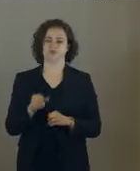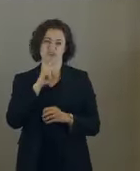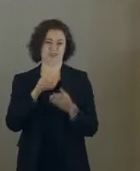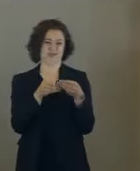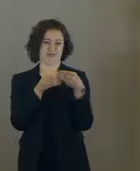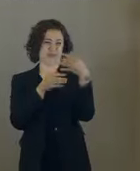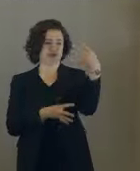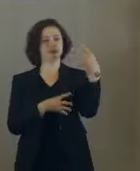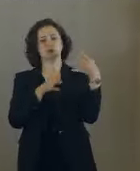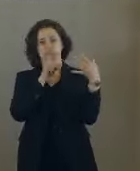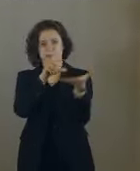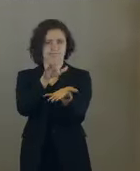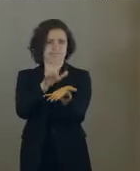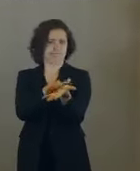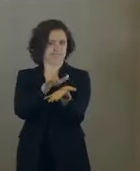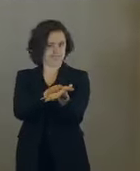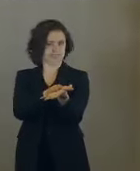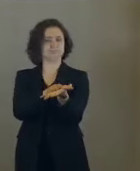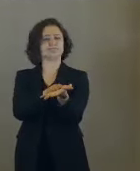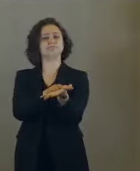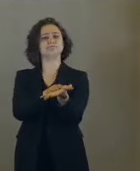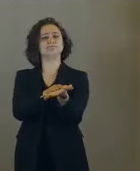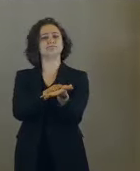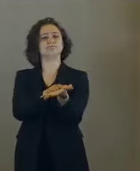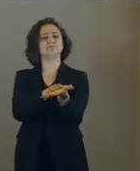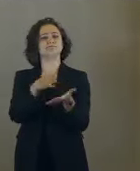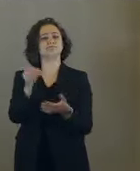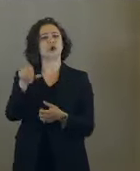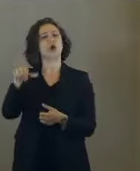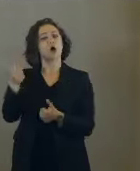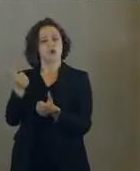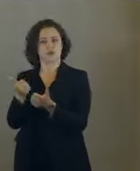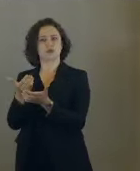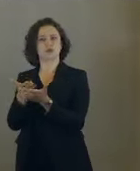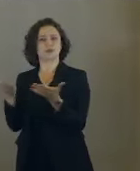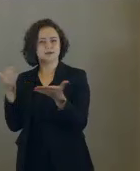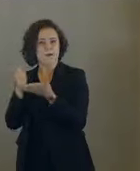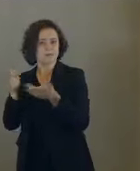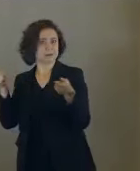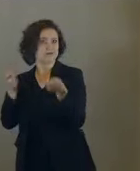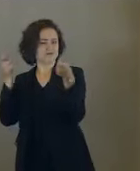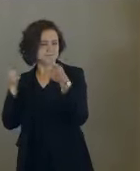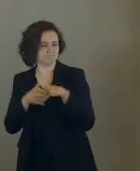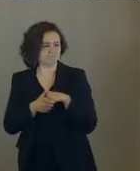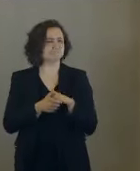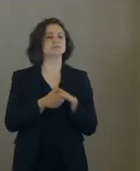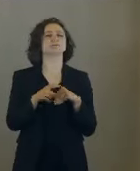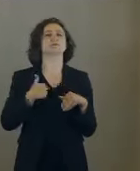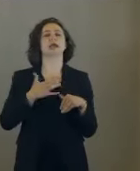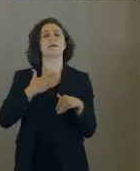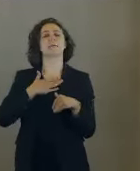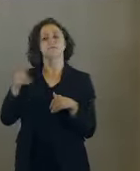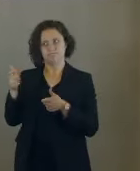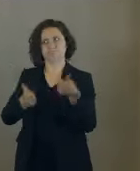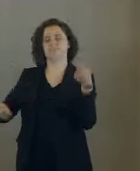definitely deserve kudos, if not other items of celebration for him. So I am glad that he is our executive